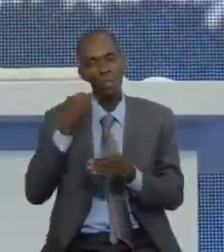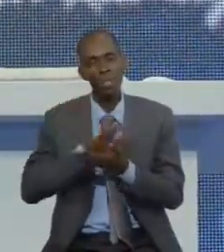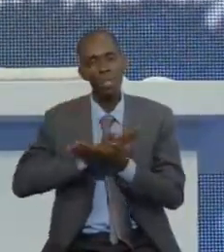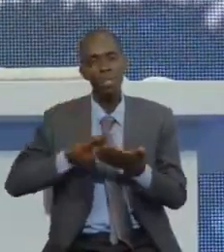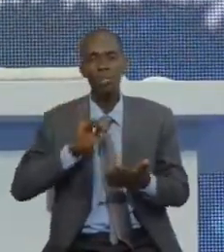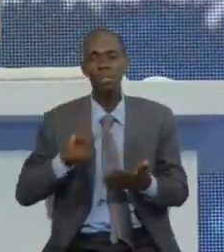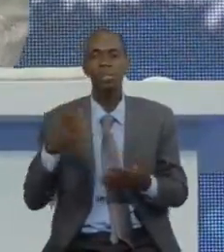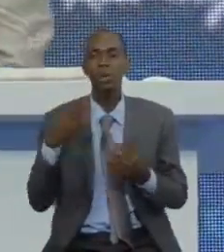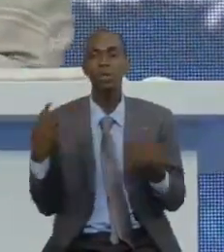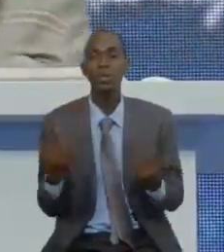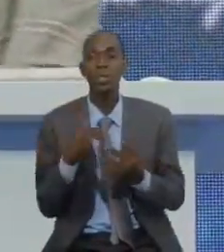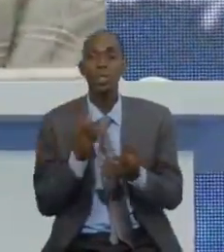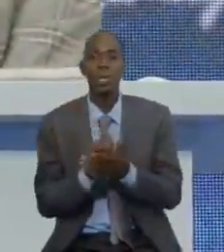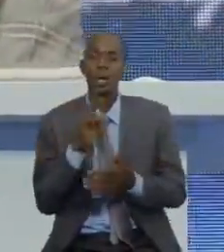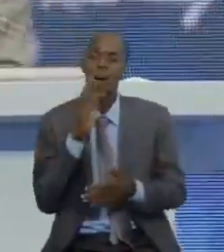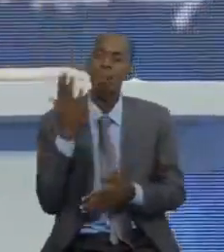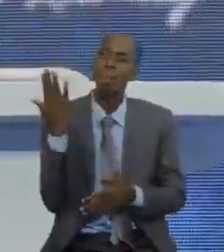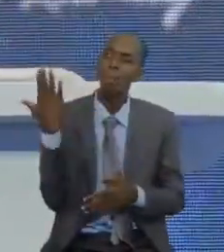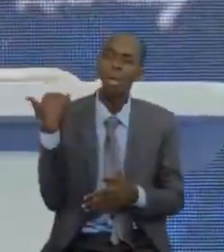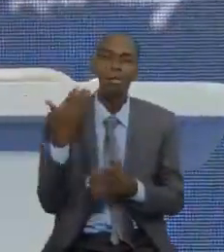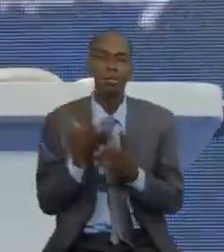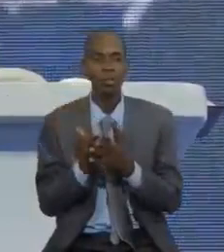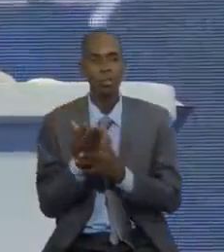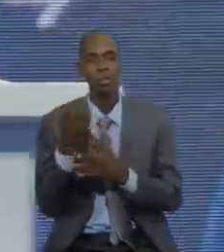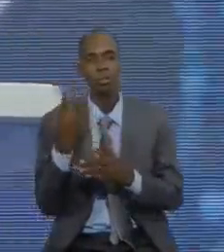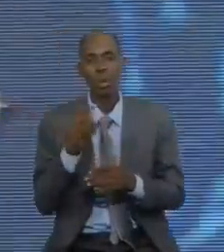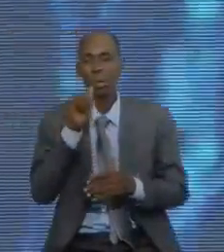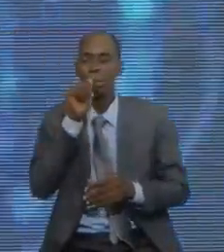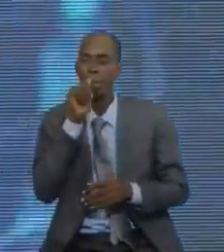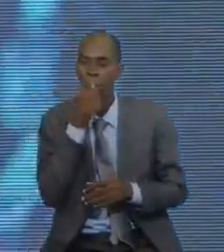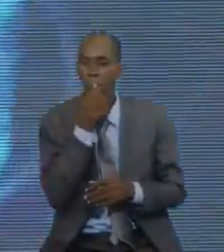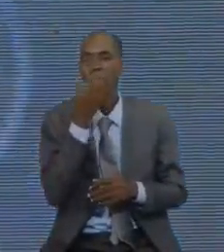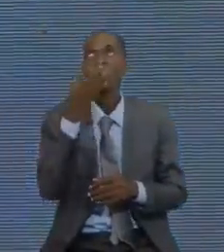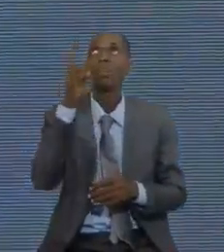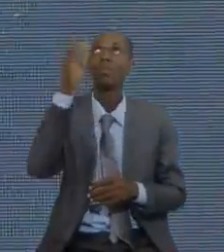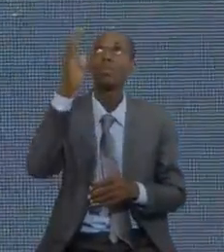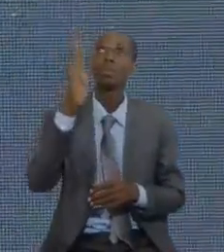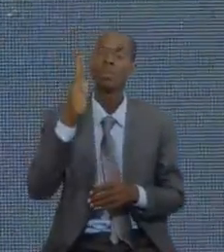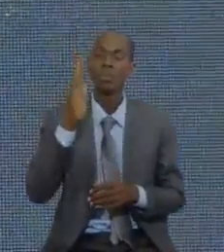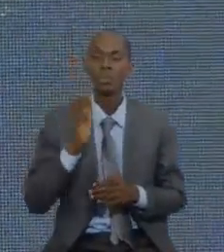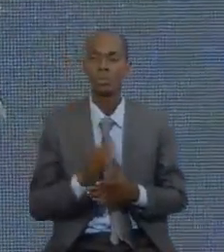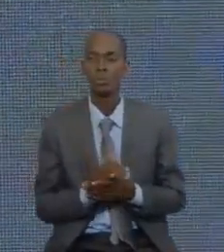sins that are past through the forbearance of God.